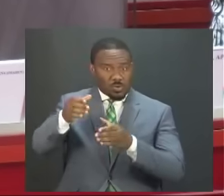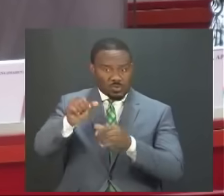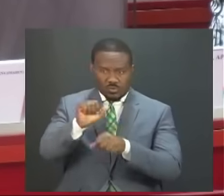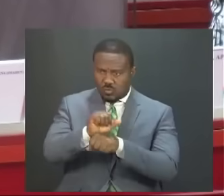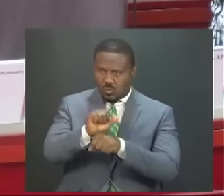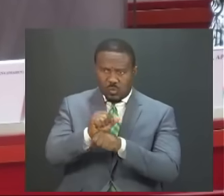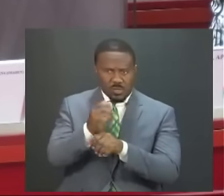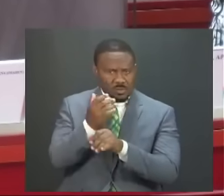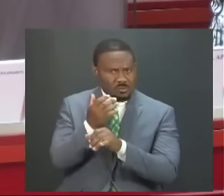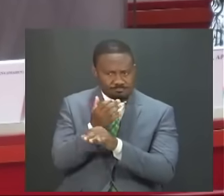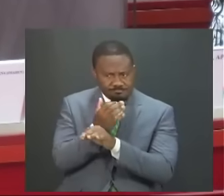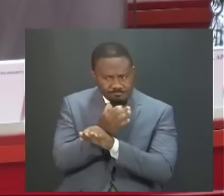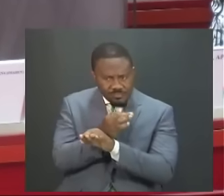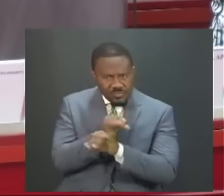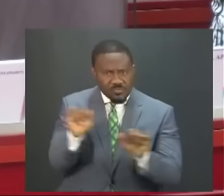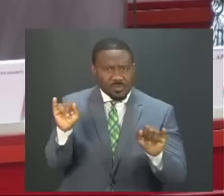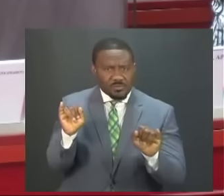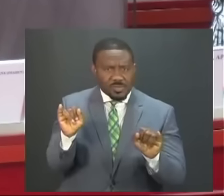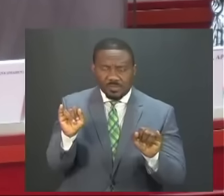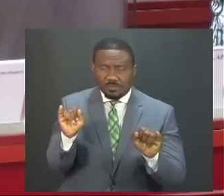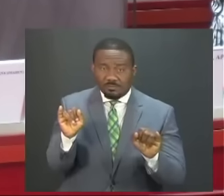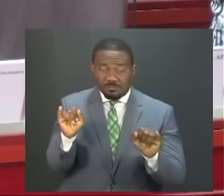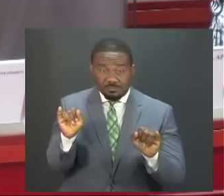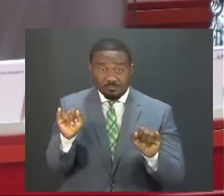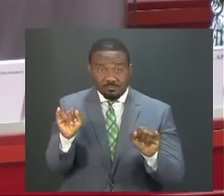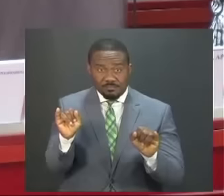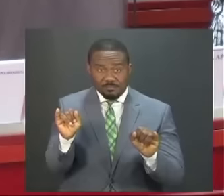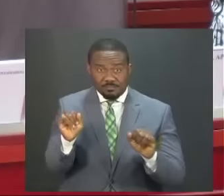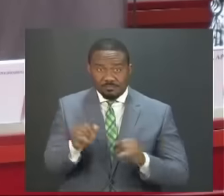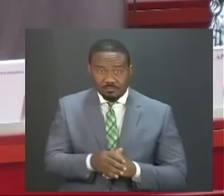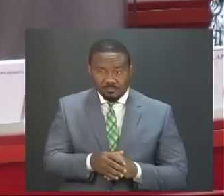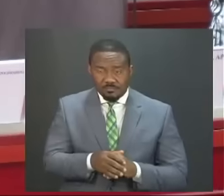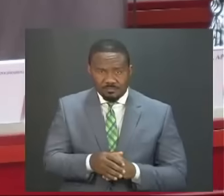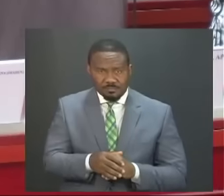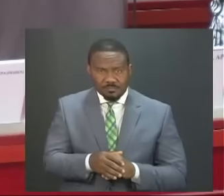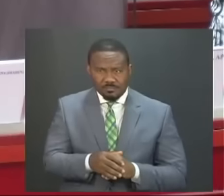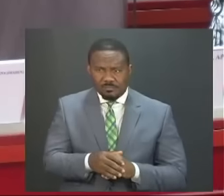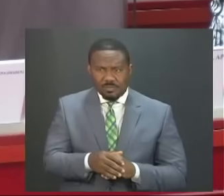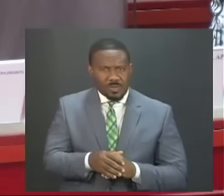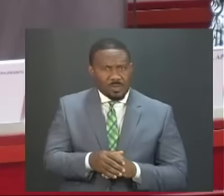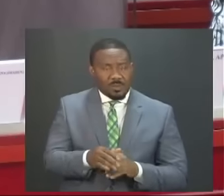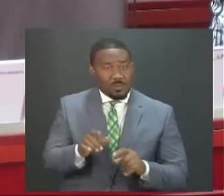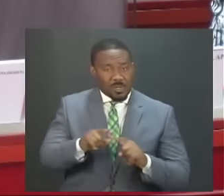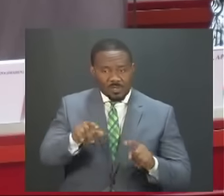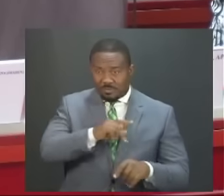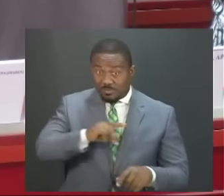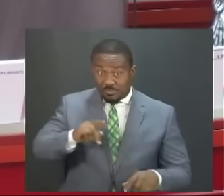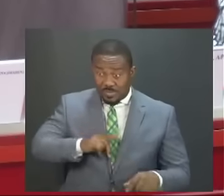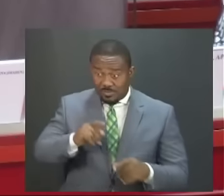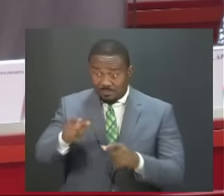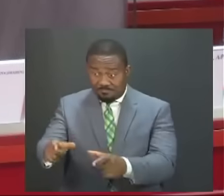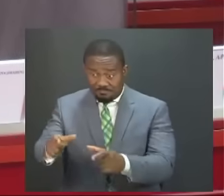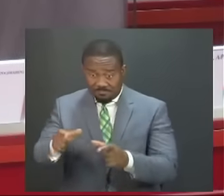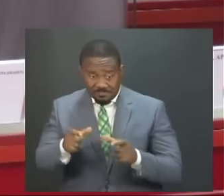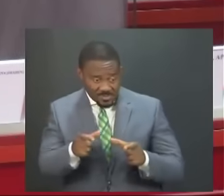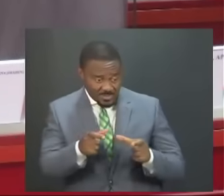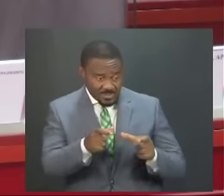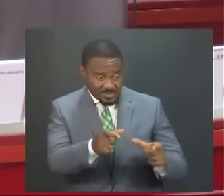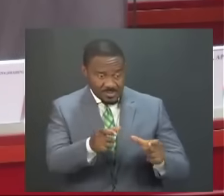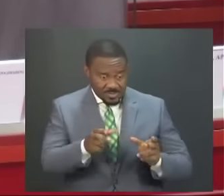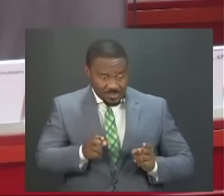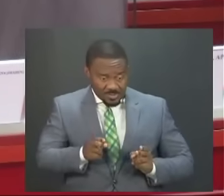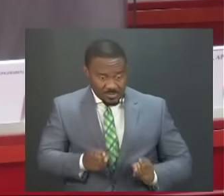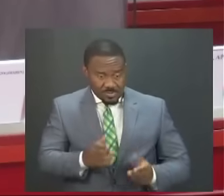we're taking up the matter and referring it to our Human Rights Committee to also inquire into what would